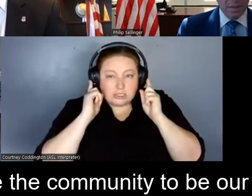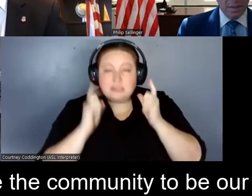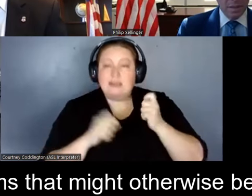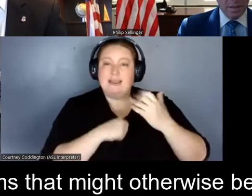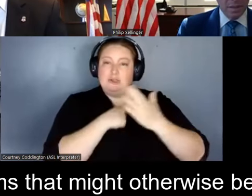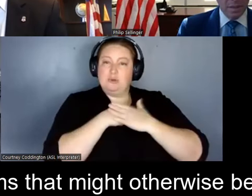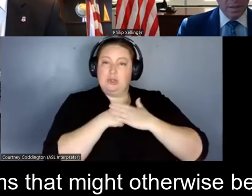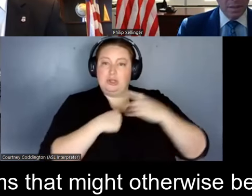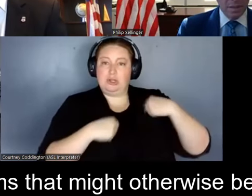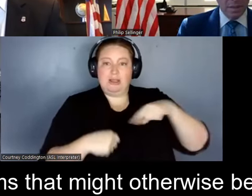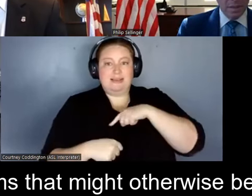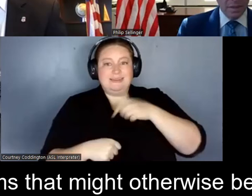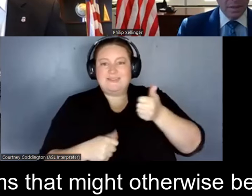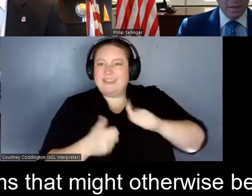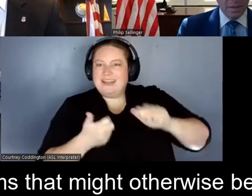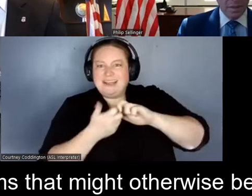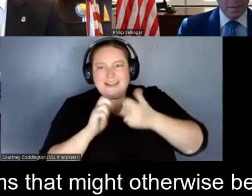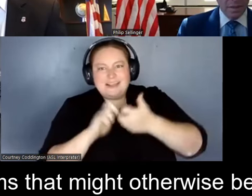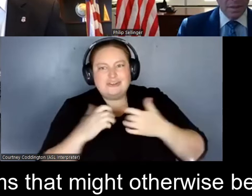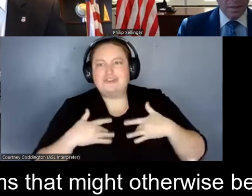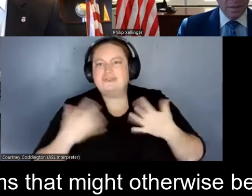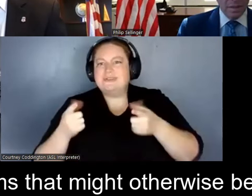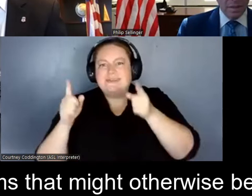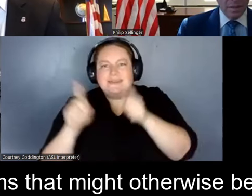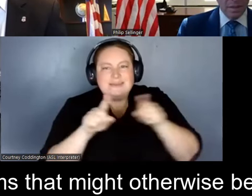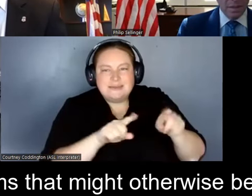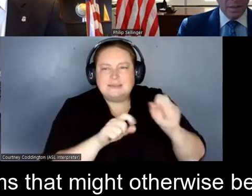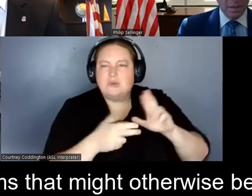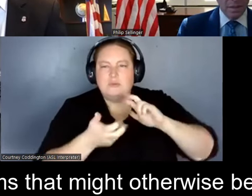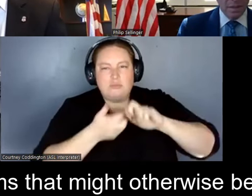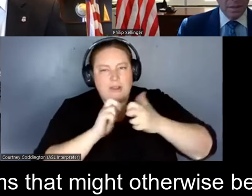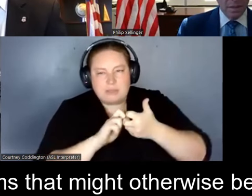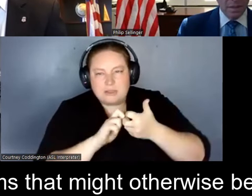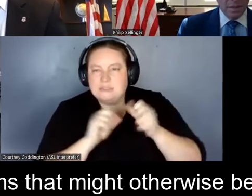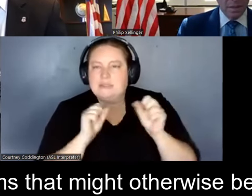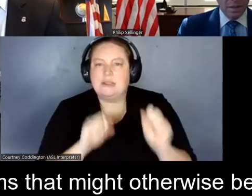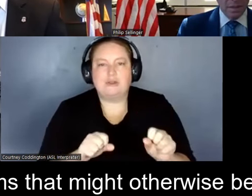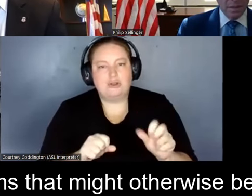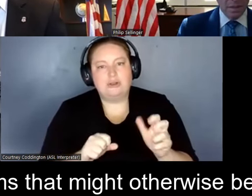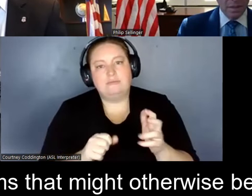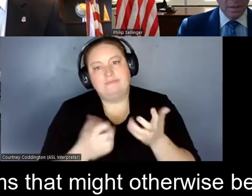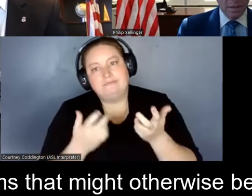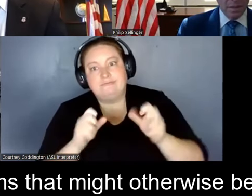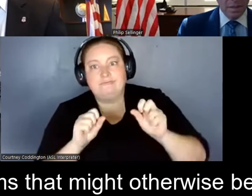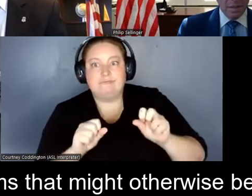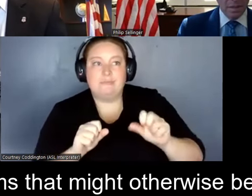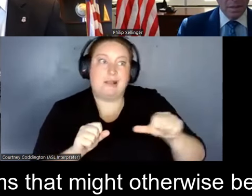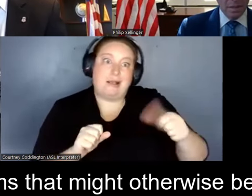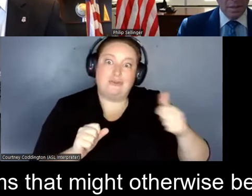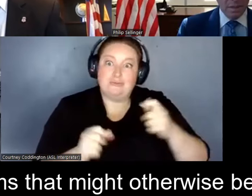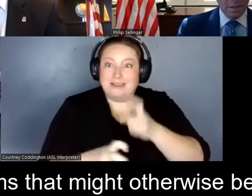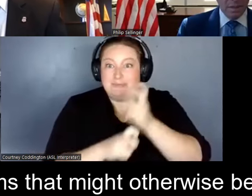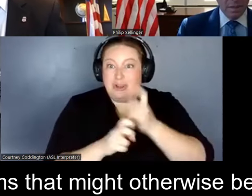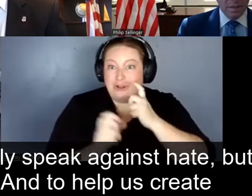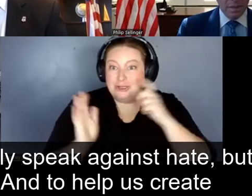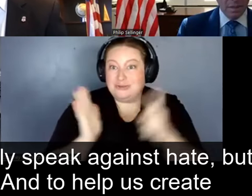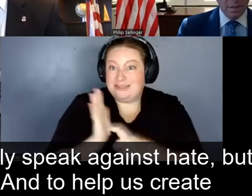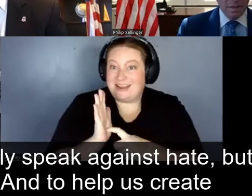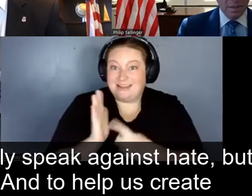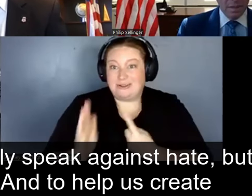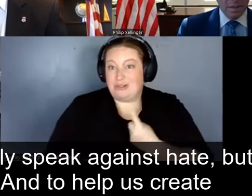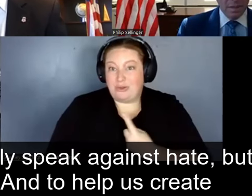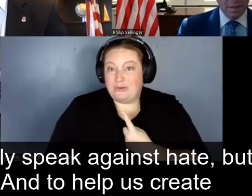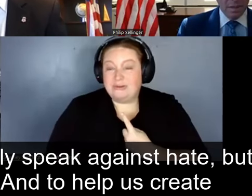us to issues, incidents, or problems that might otherwise be hard to detect. So to our community members,